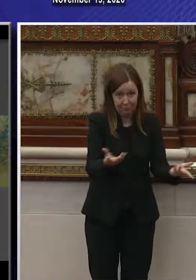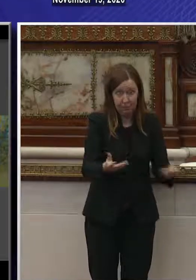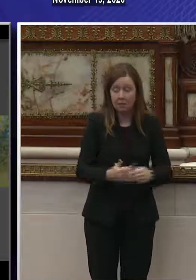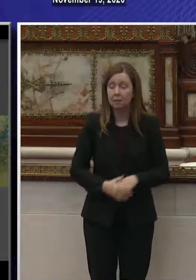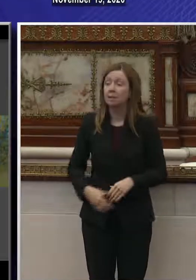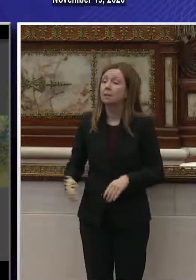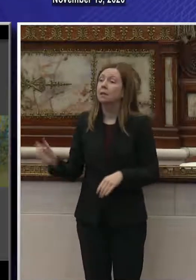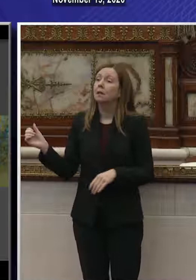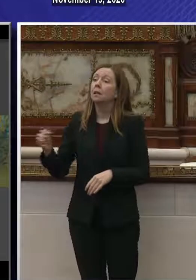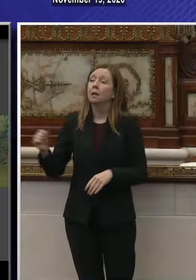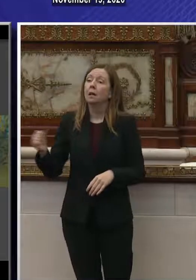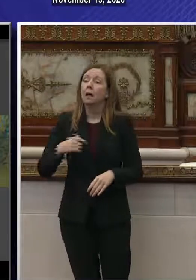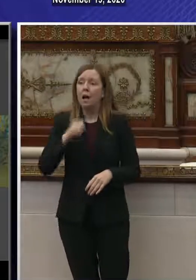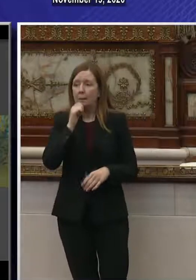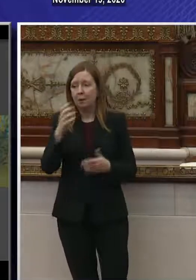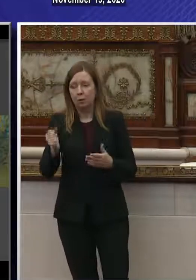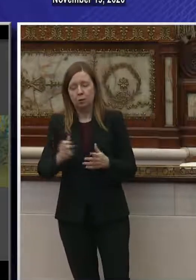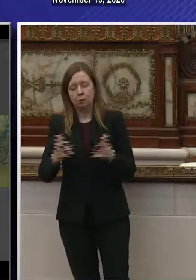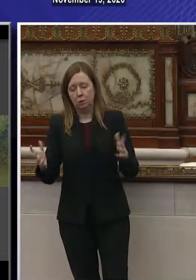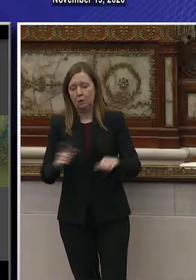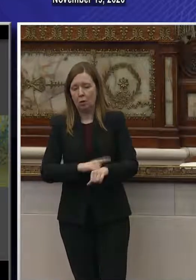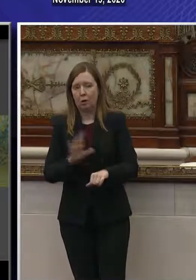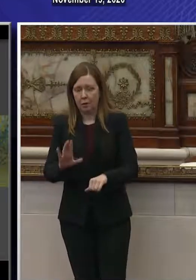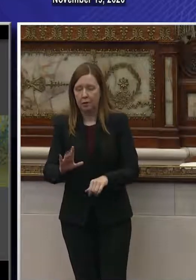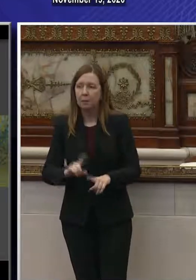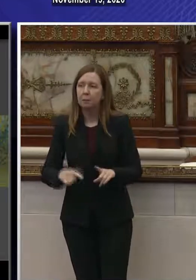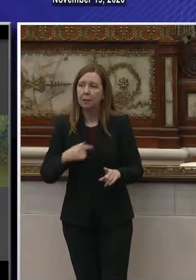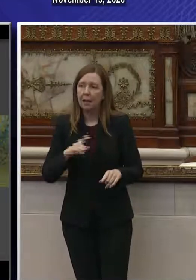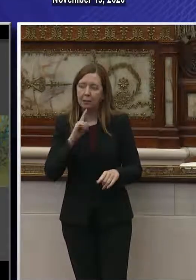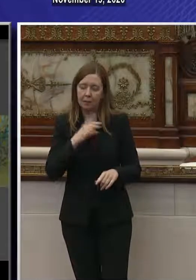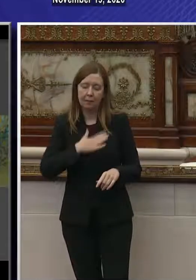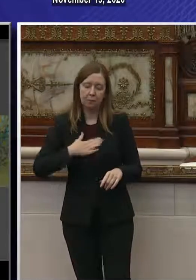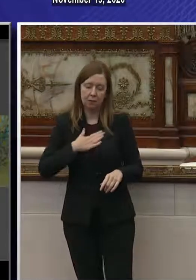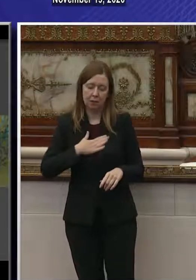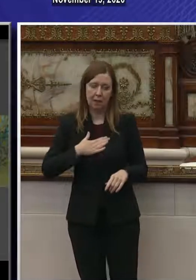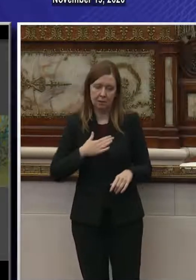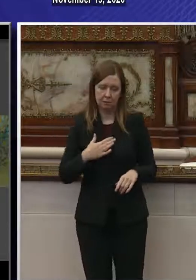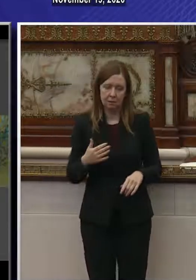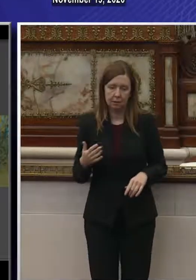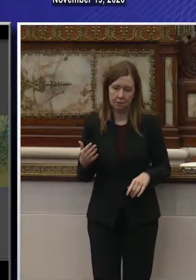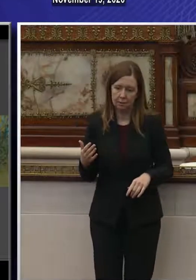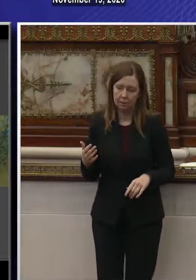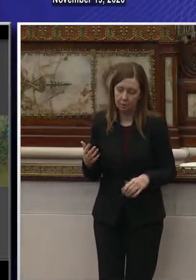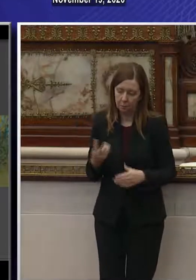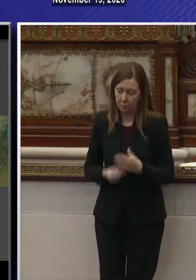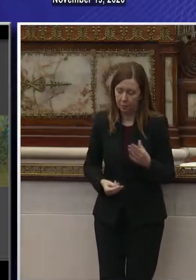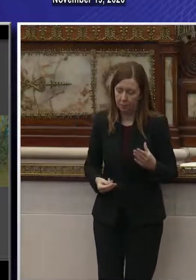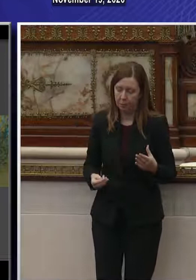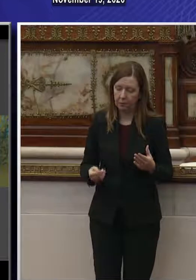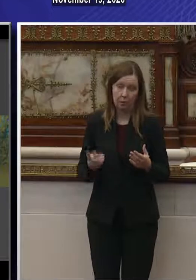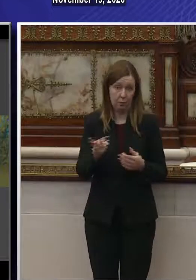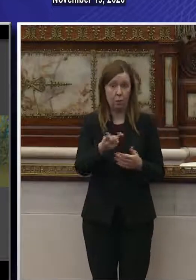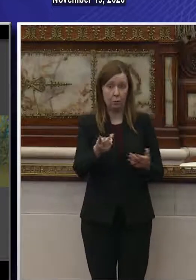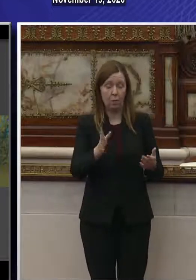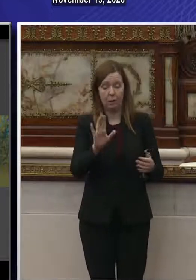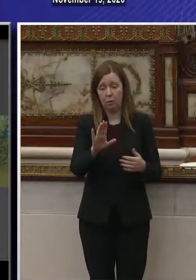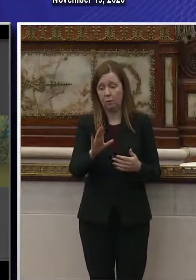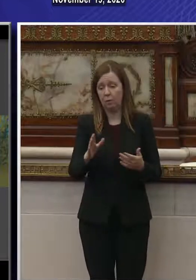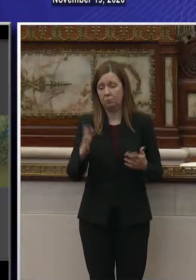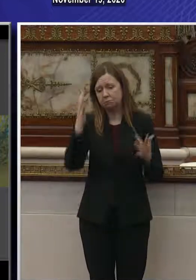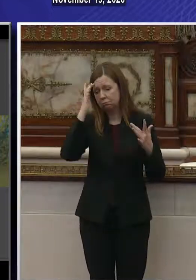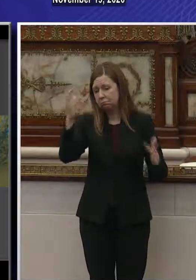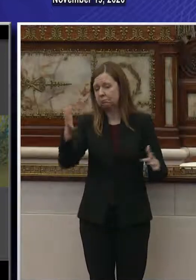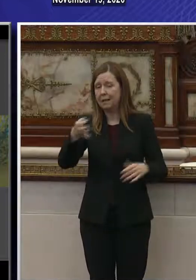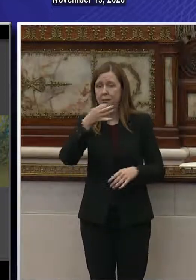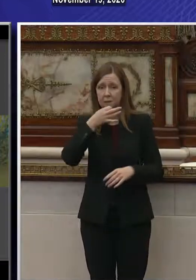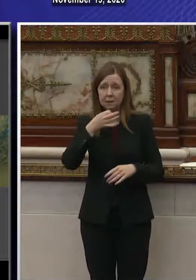I won't hold you too much longer, but I just really appreciate both of you and your brilliance